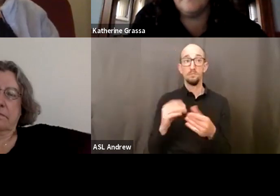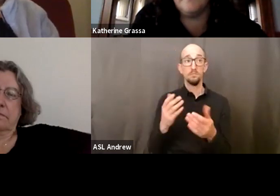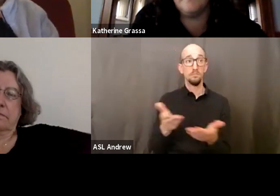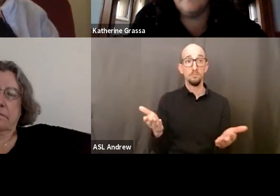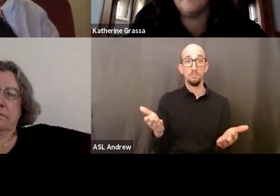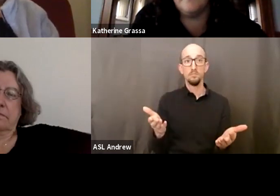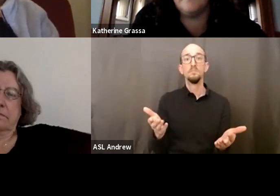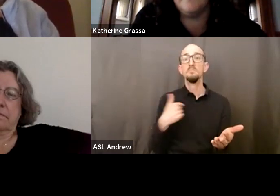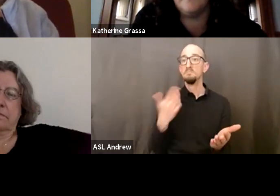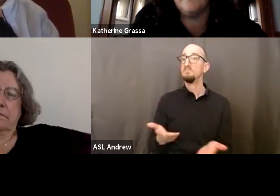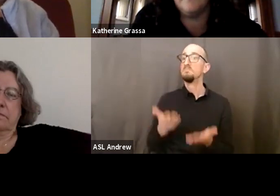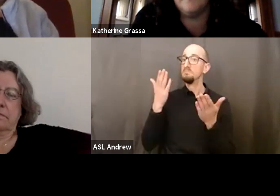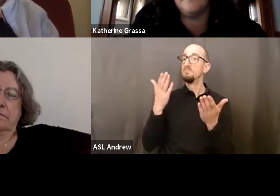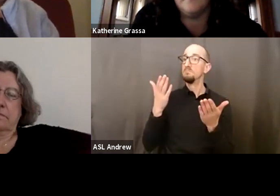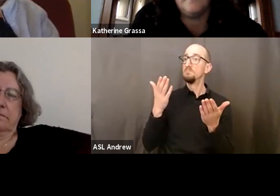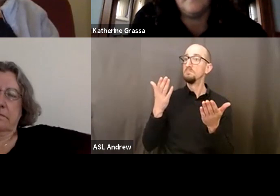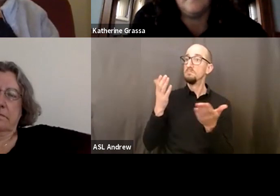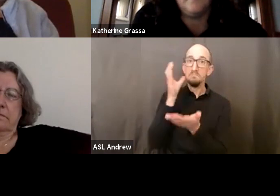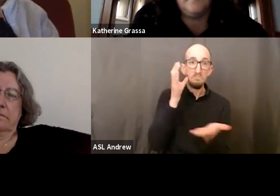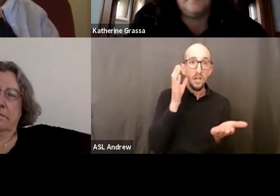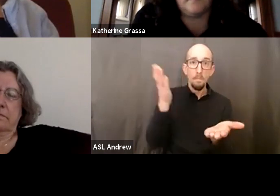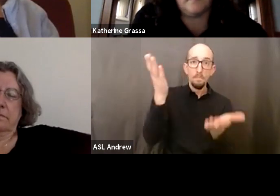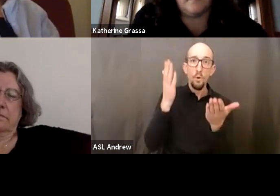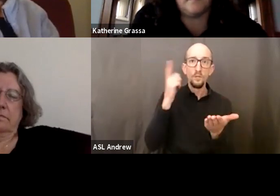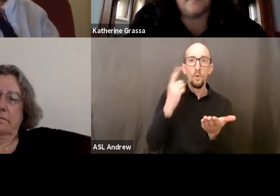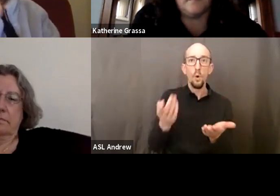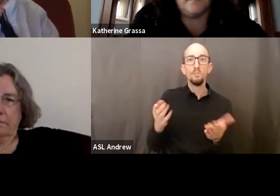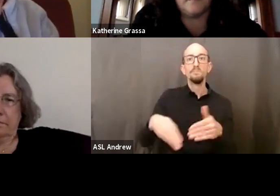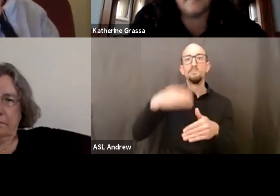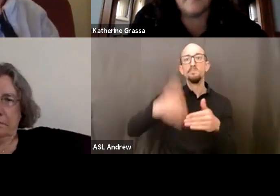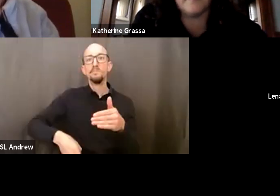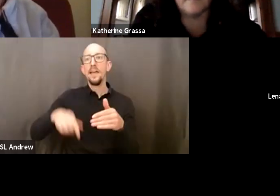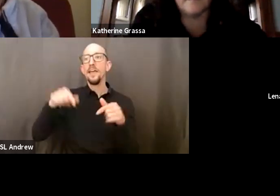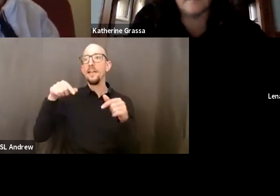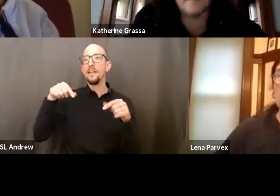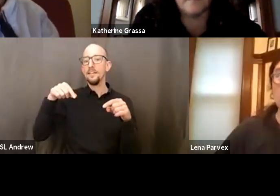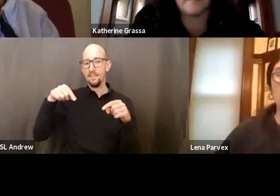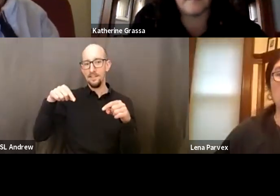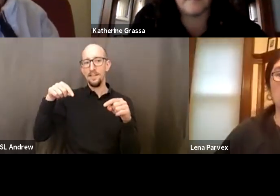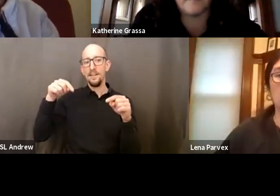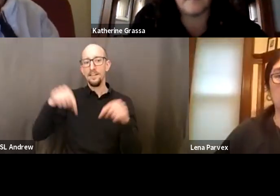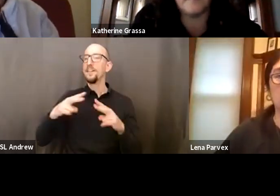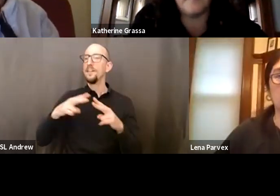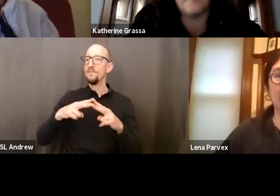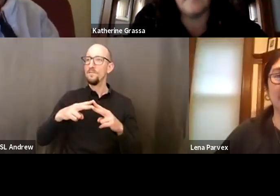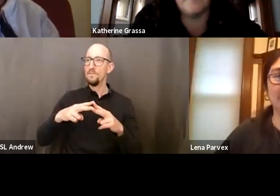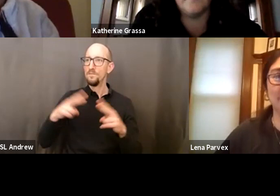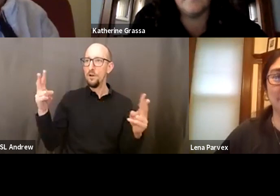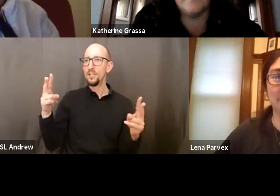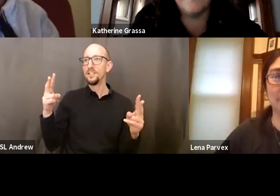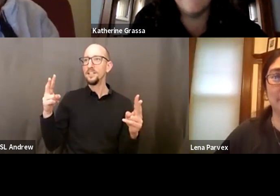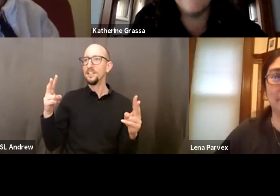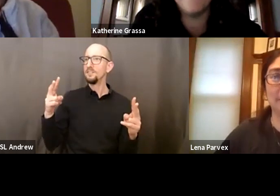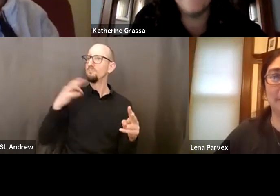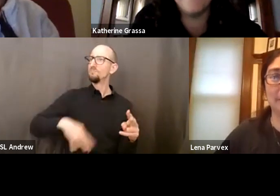I will entertain a motion to adjourn this very, as Mr. Acevedo said before he left, fruitful